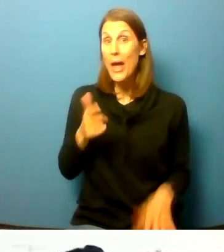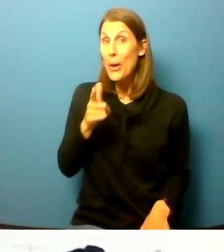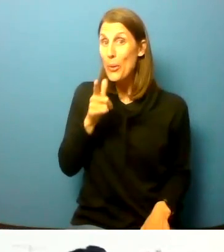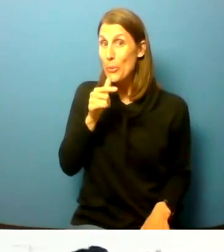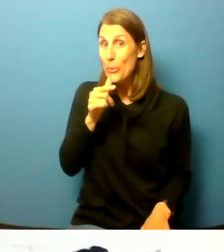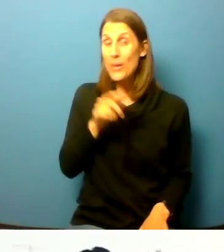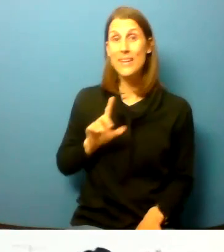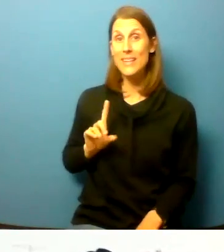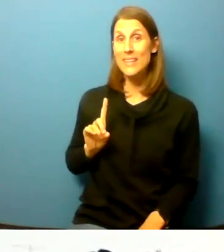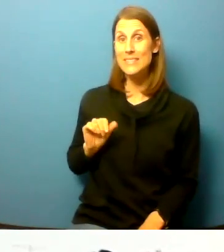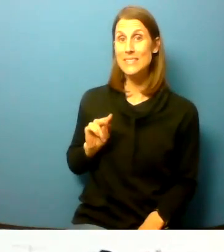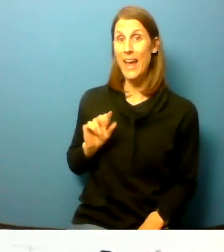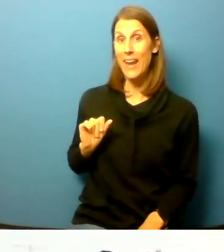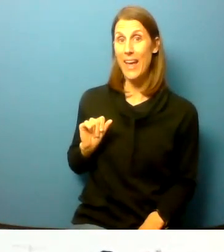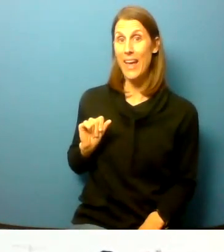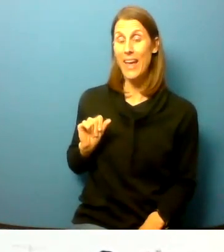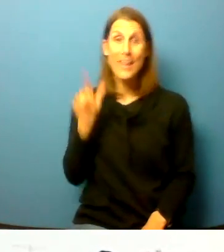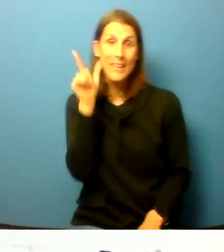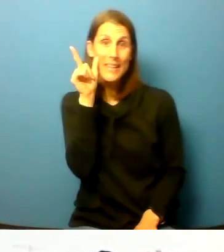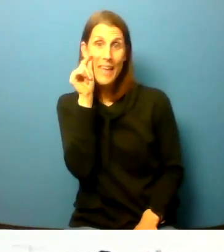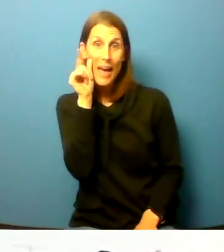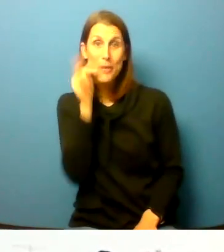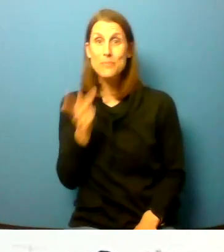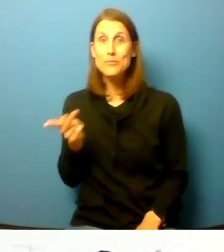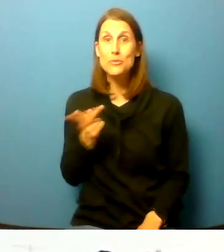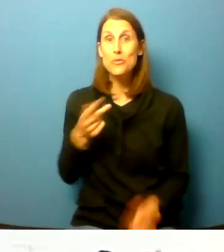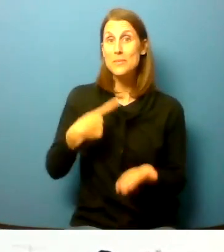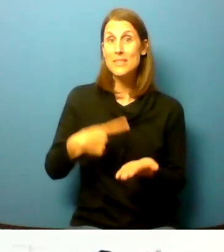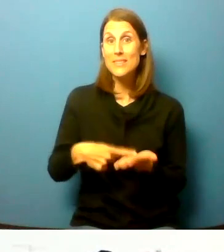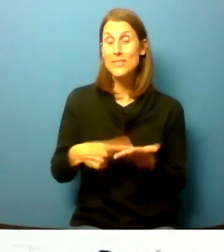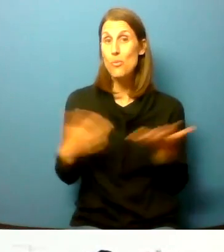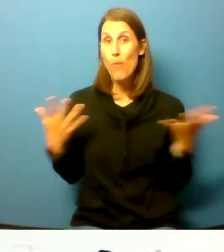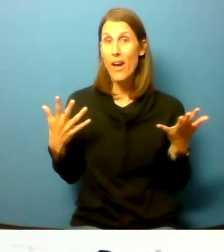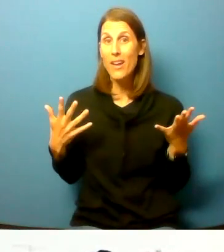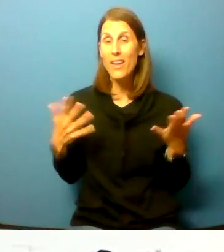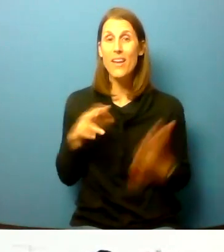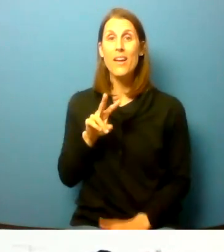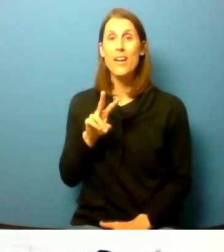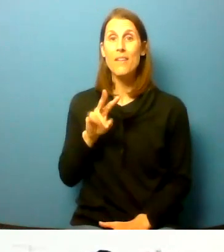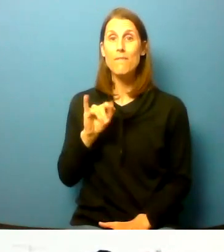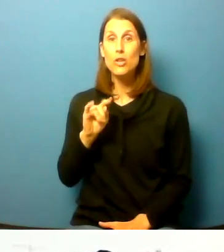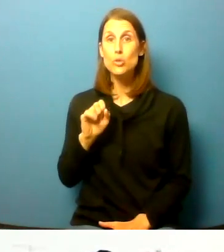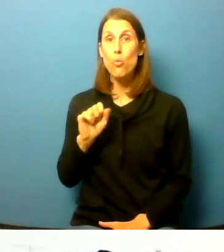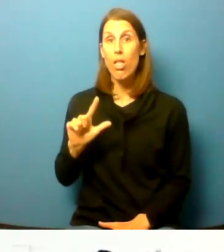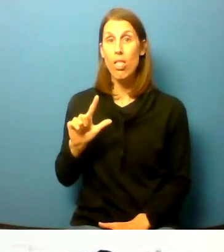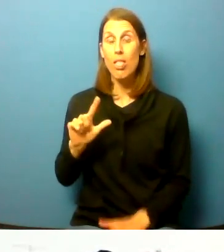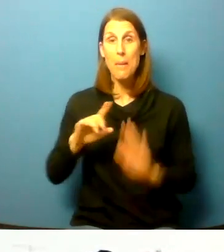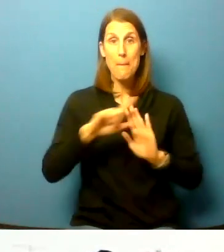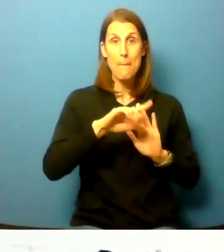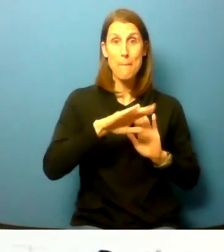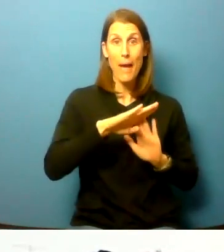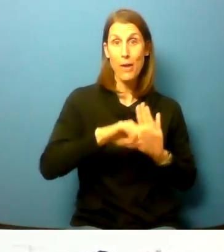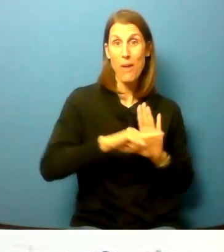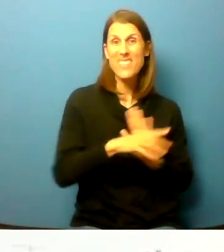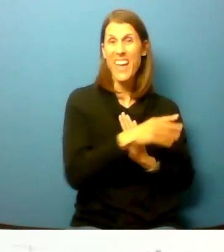about virtual backgrounds and some green screening magic, and I think we are going to be getting some